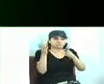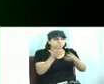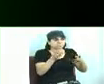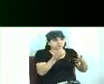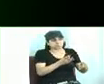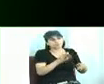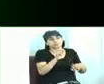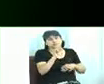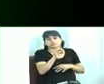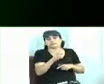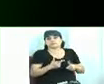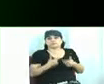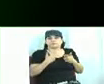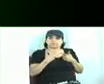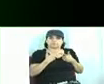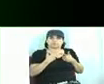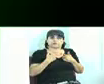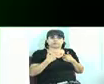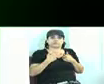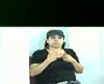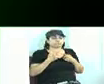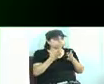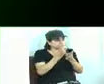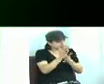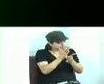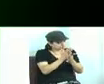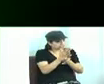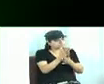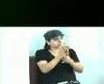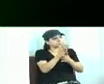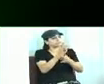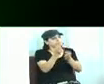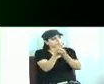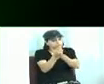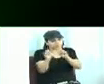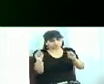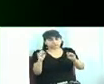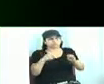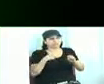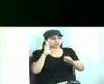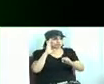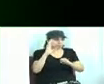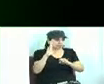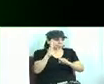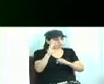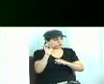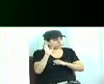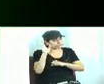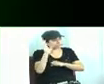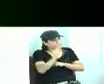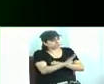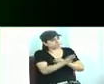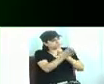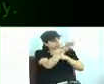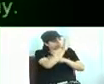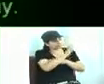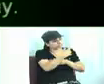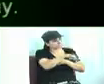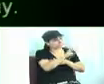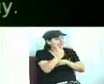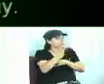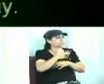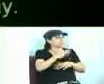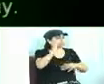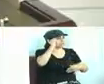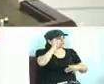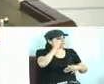the overcomers. I will be their God, and they will be my daughters and sons." Hear what the Spirit says